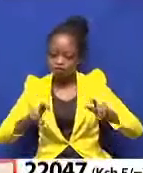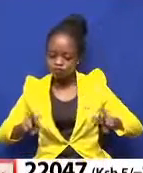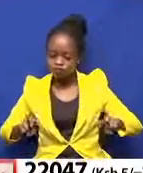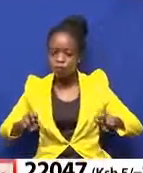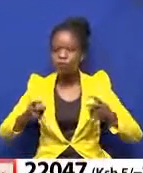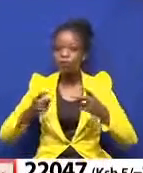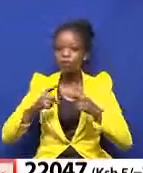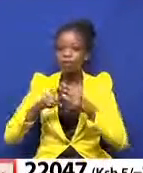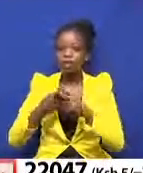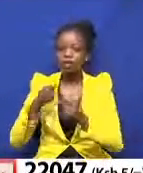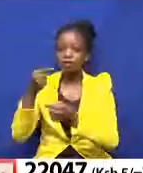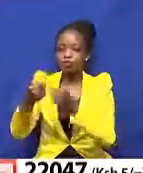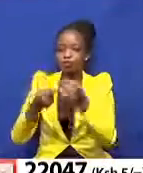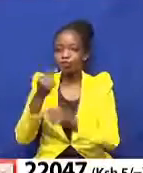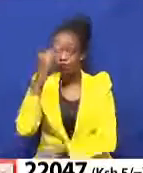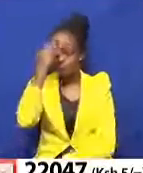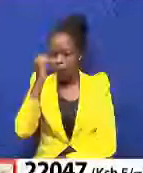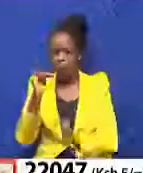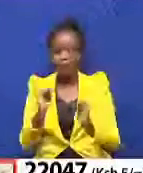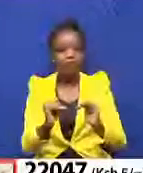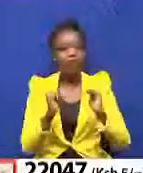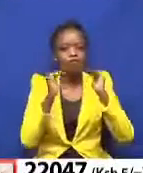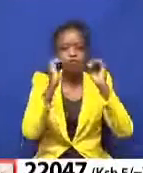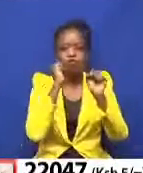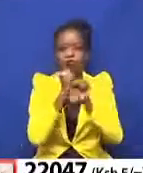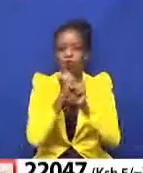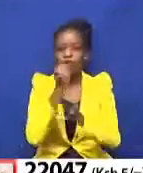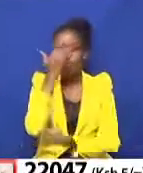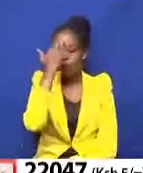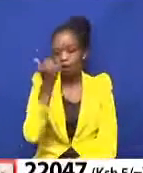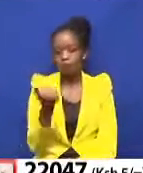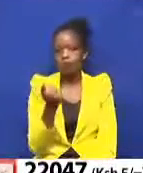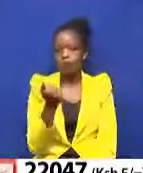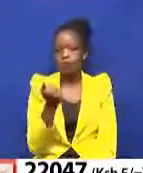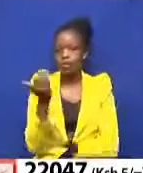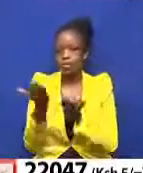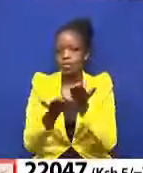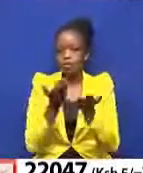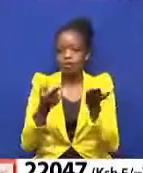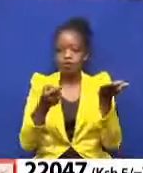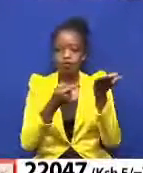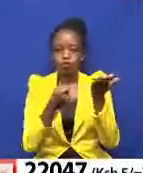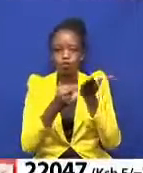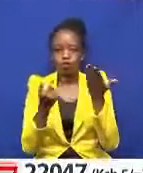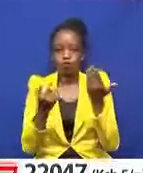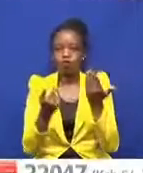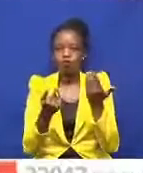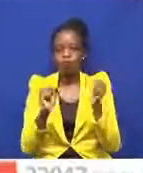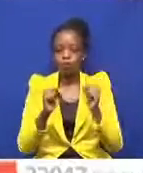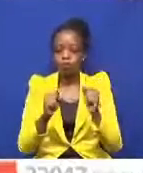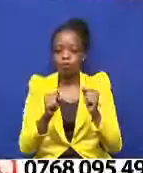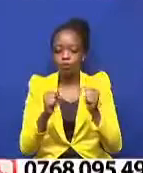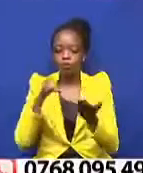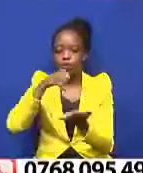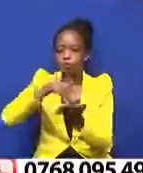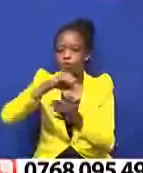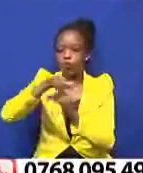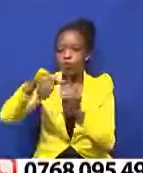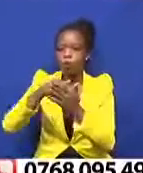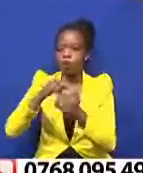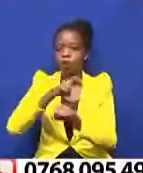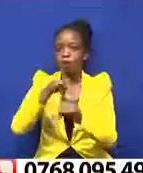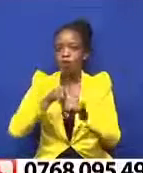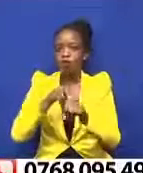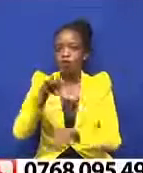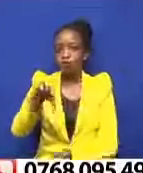are lying there. Why should you be promoted? The Utumishi Kwa Wote digital platform is set to incorporate the National Transport